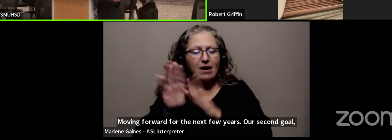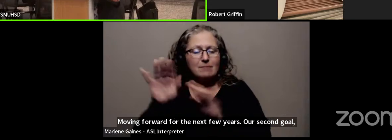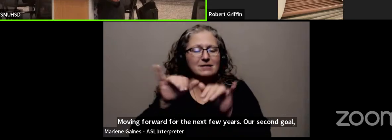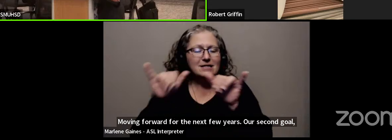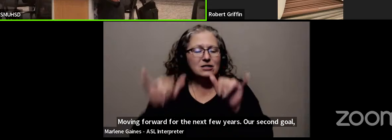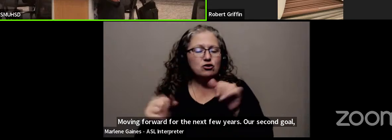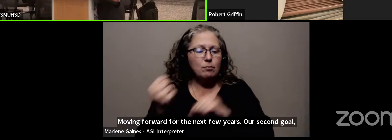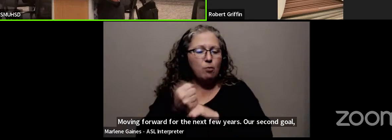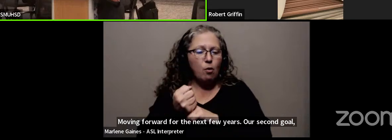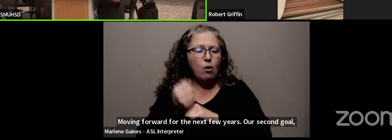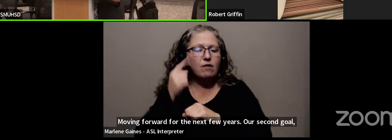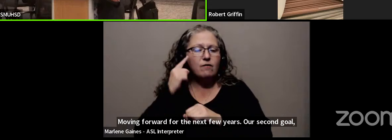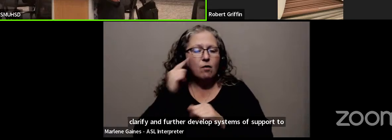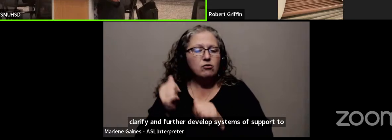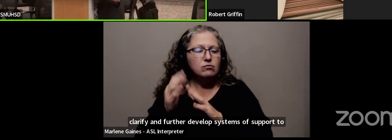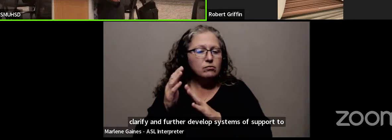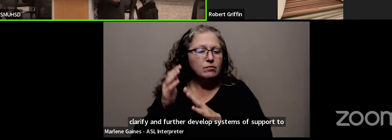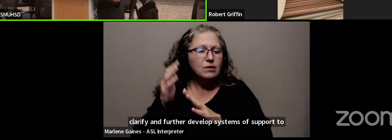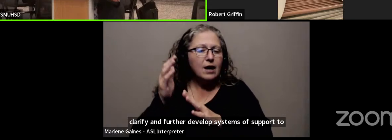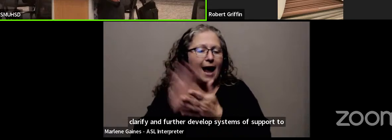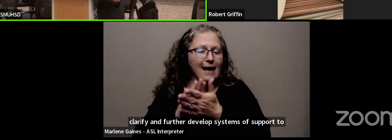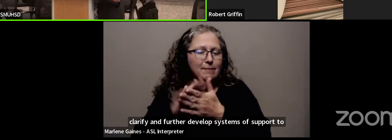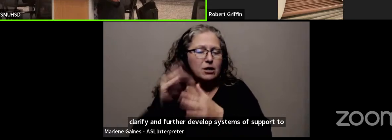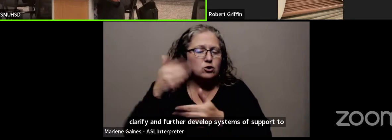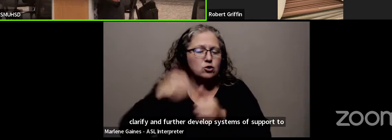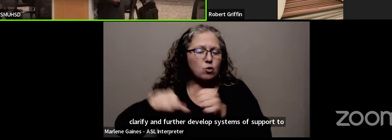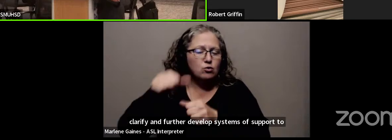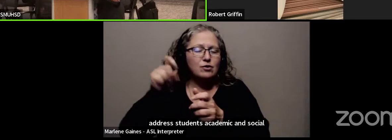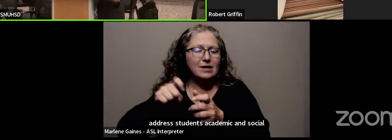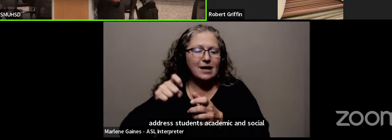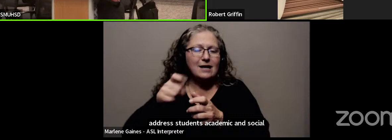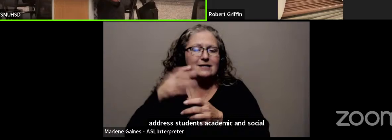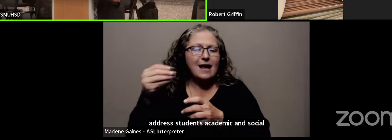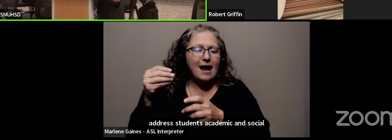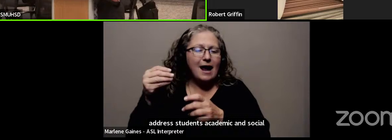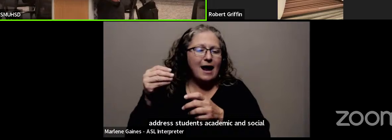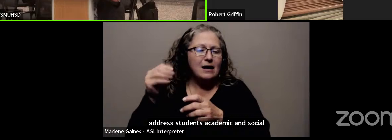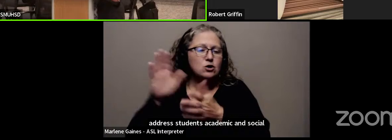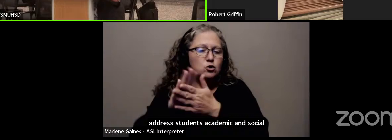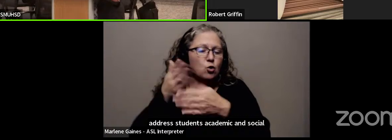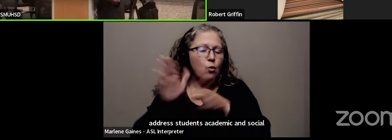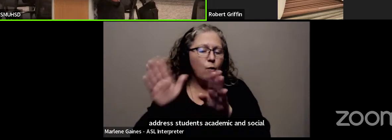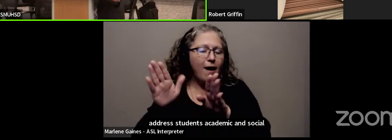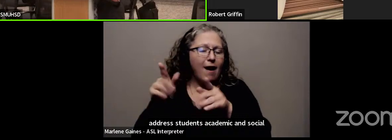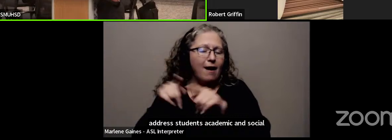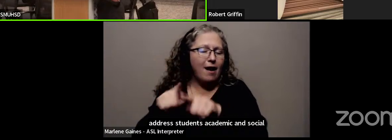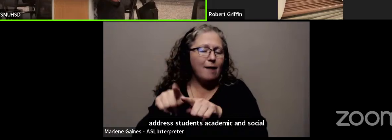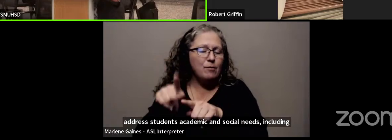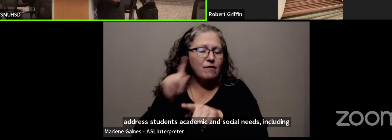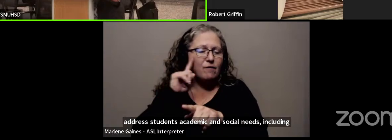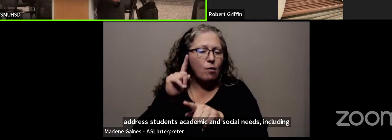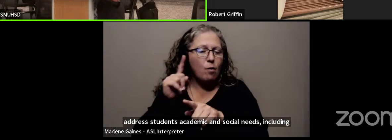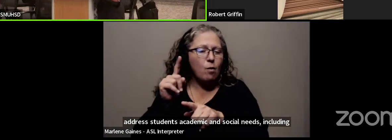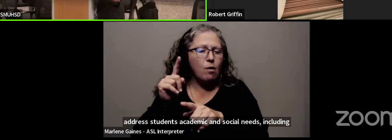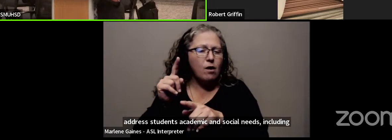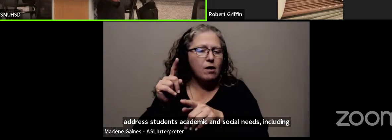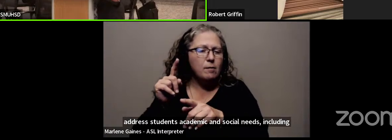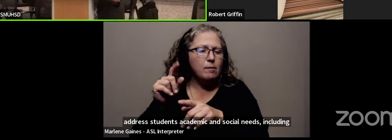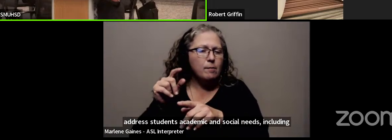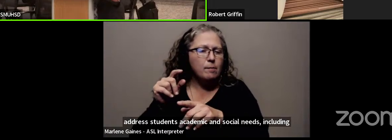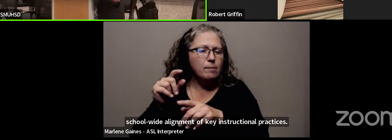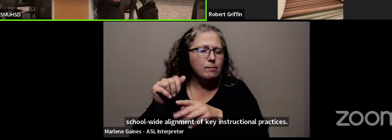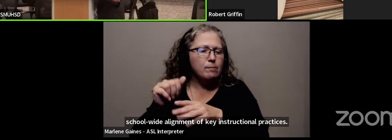students' academic and social needs, including school-wide alignment of key instructional practices. So we are working a lot